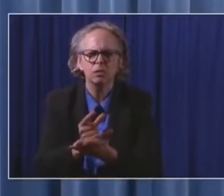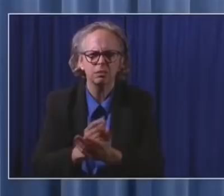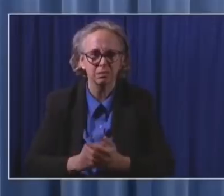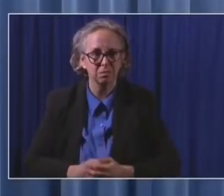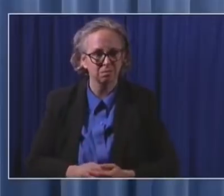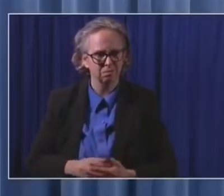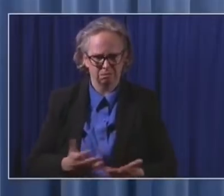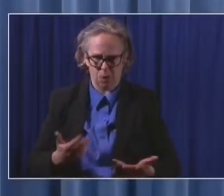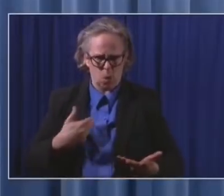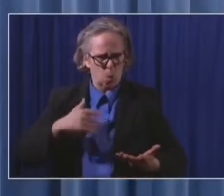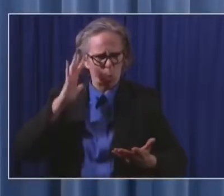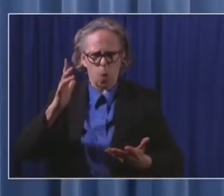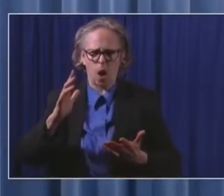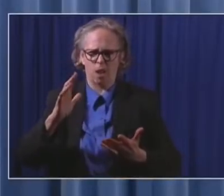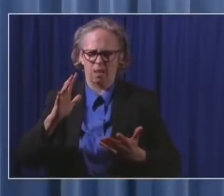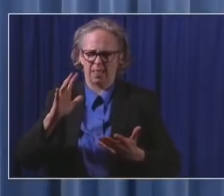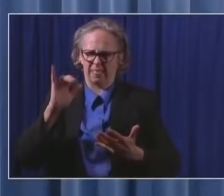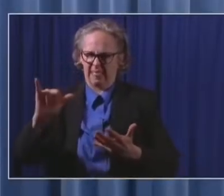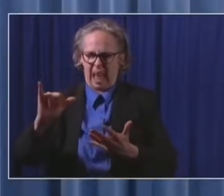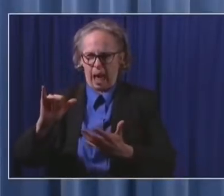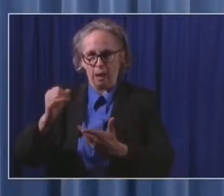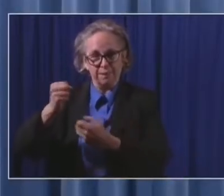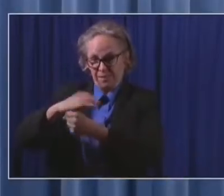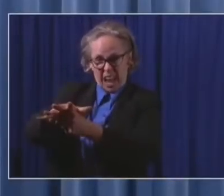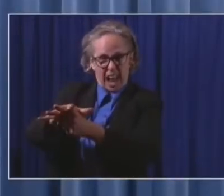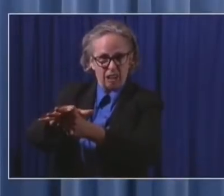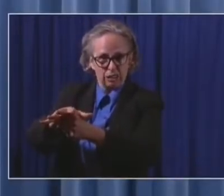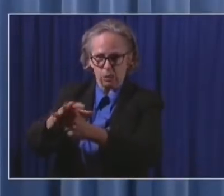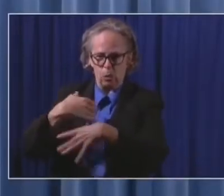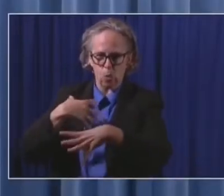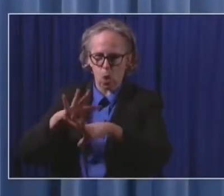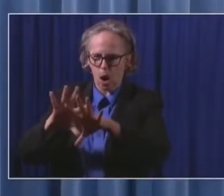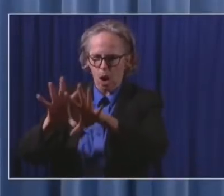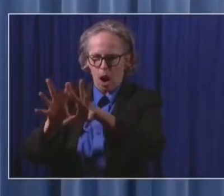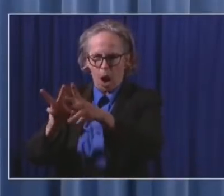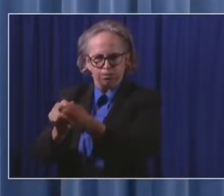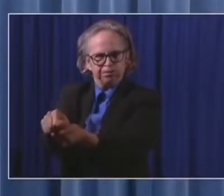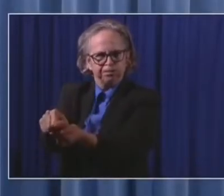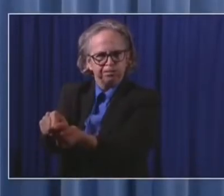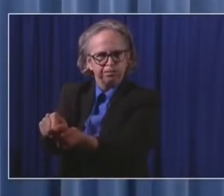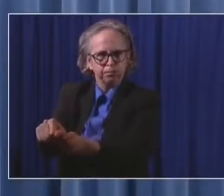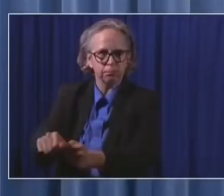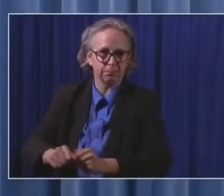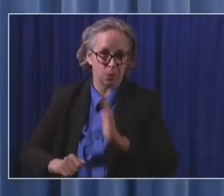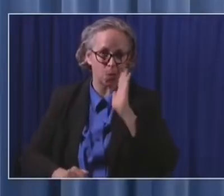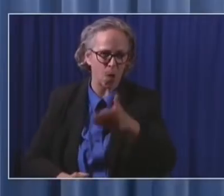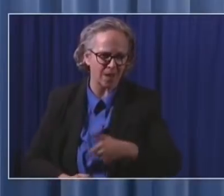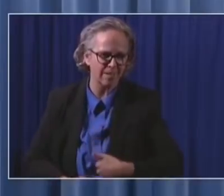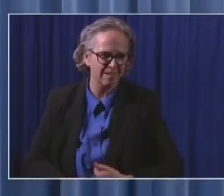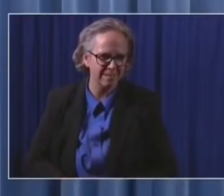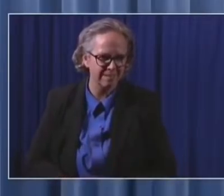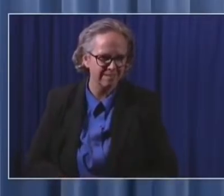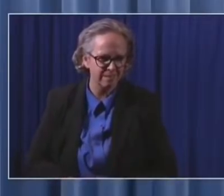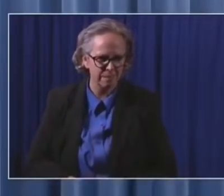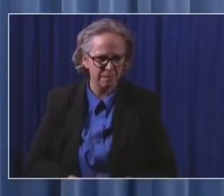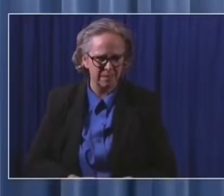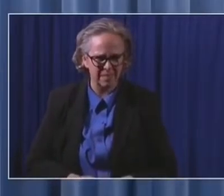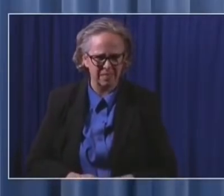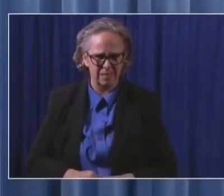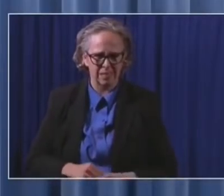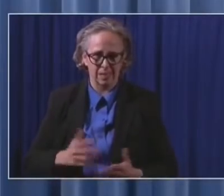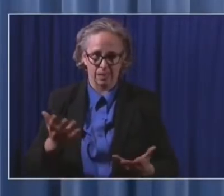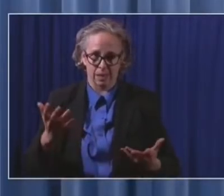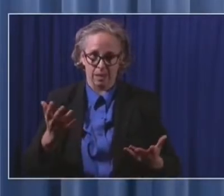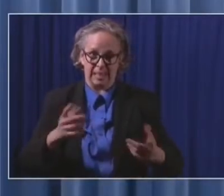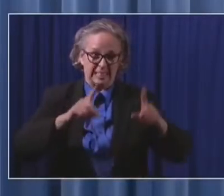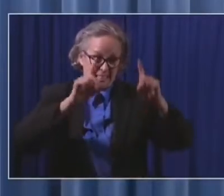will dramatically kick this virus in the stomach. We'll get it a good swat if